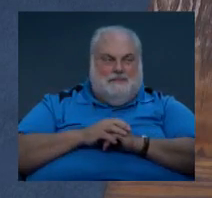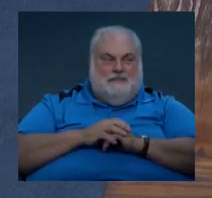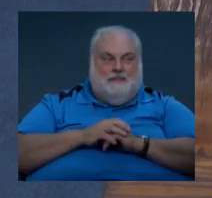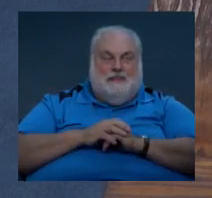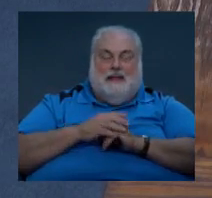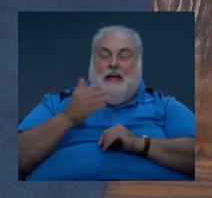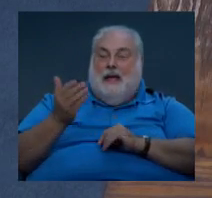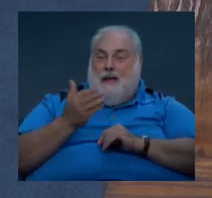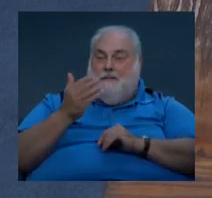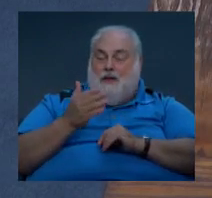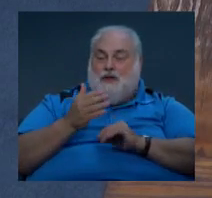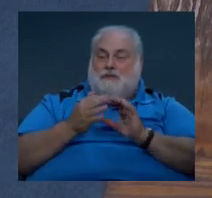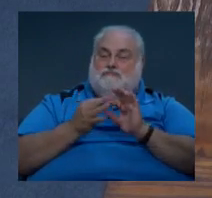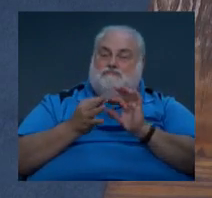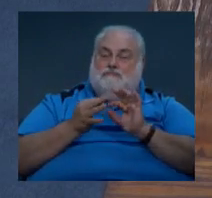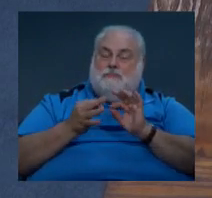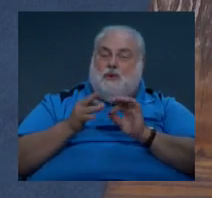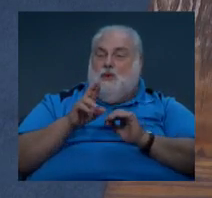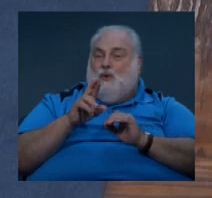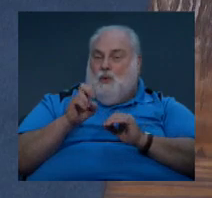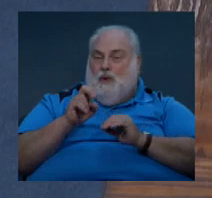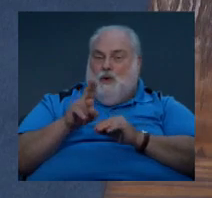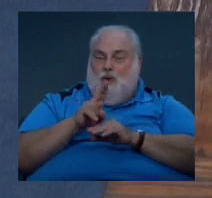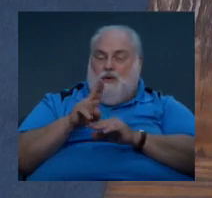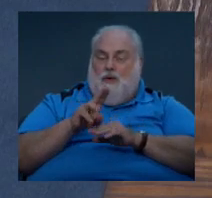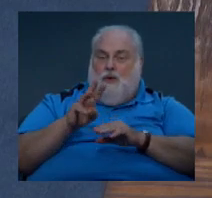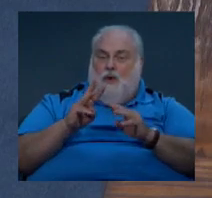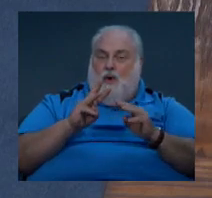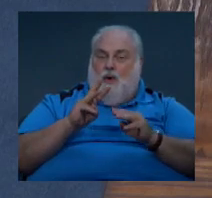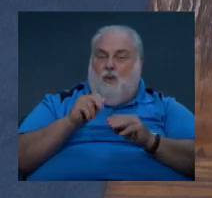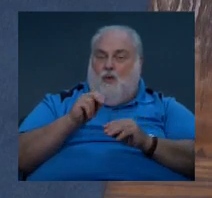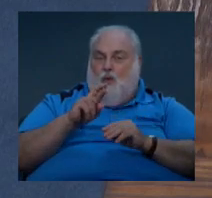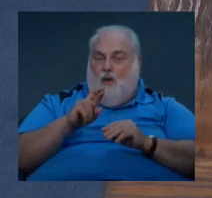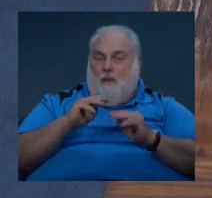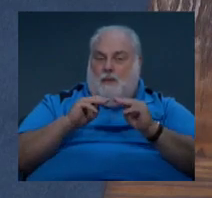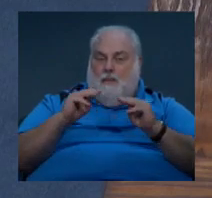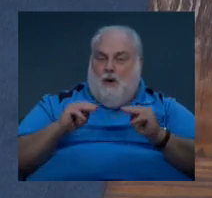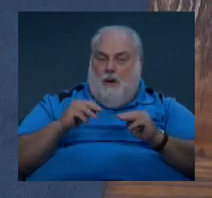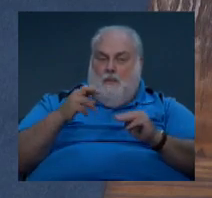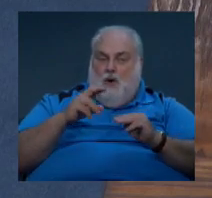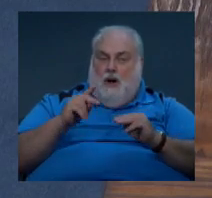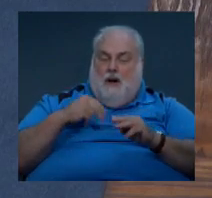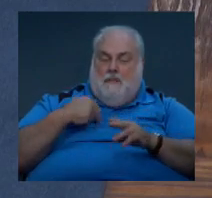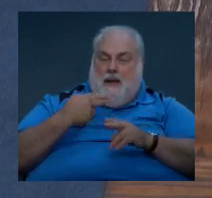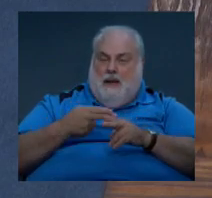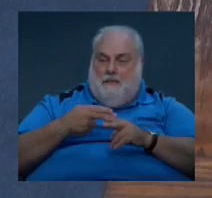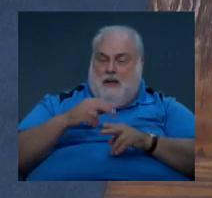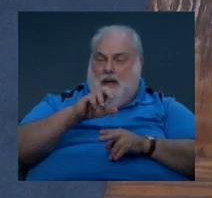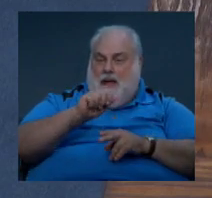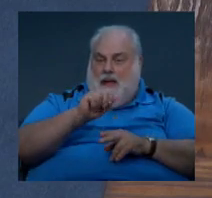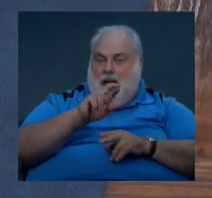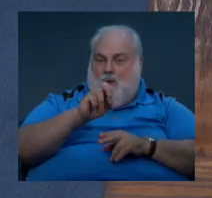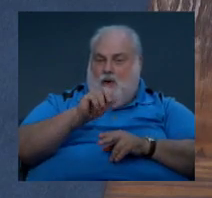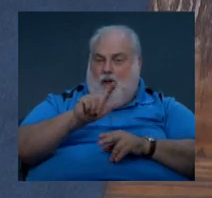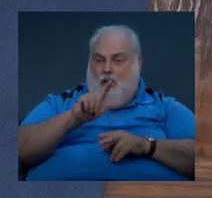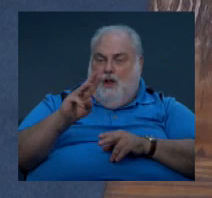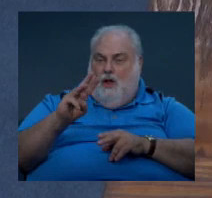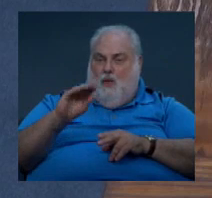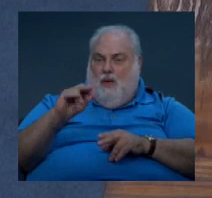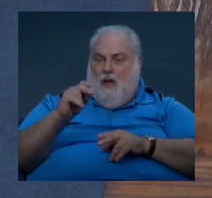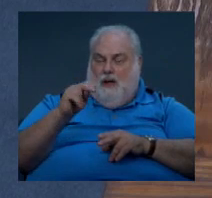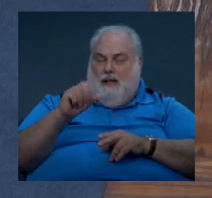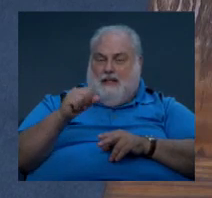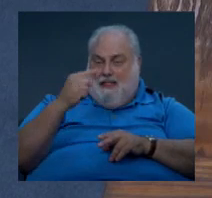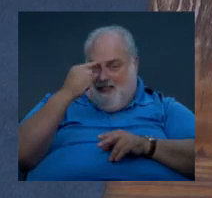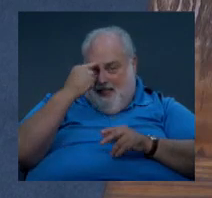I'm here to speak about repurposing War Memorial Park. And again, my name is Kara Wilkins, and I am here on behalf of Think Big